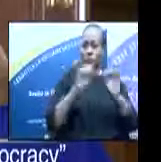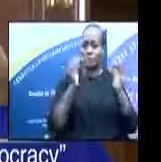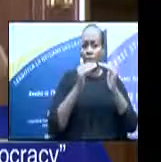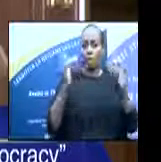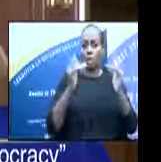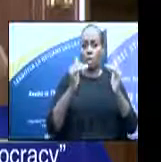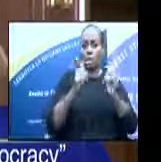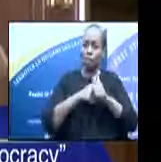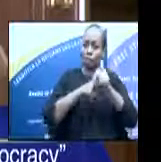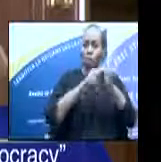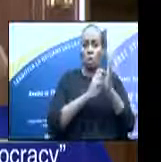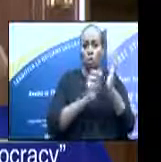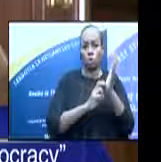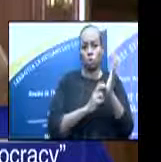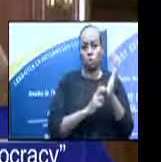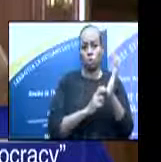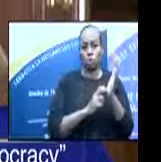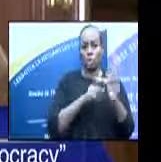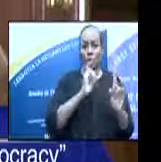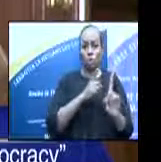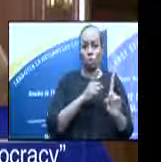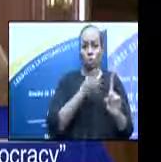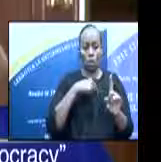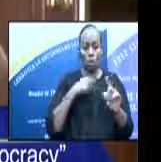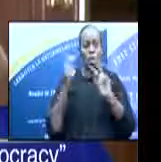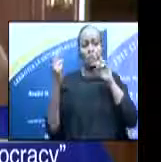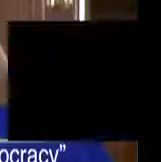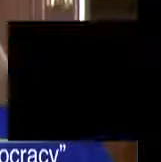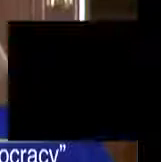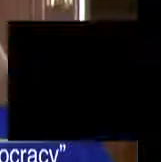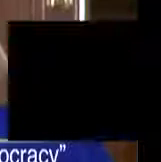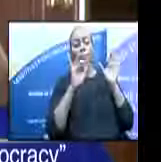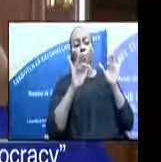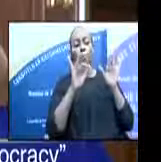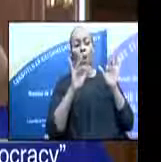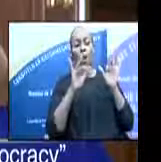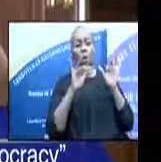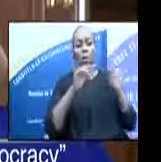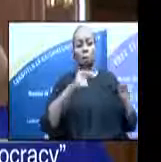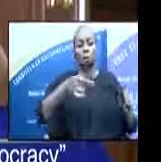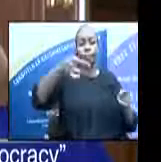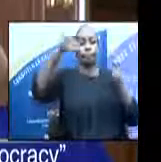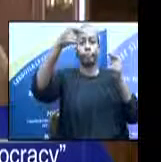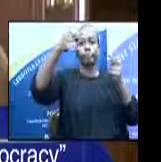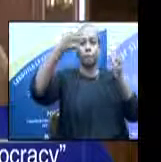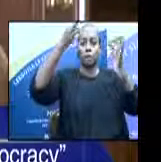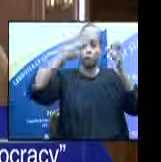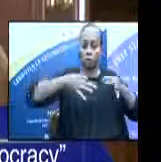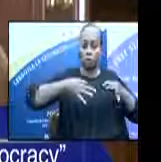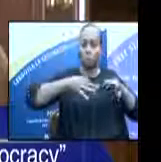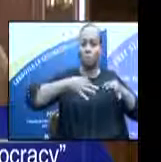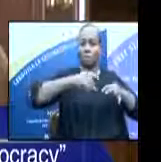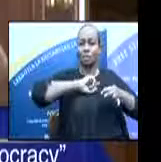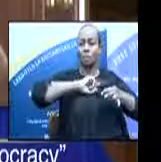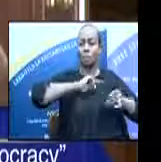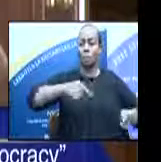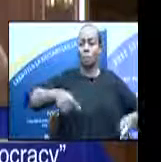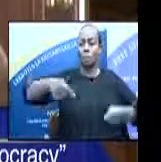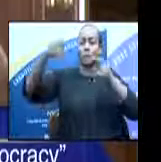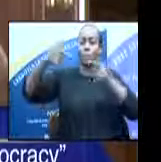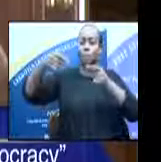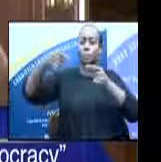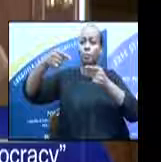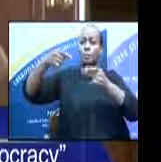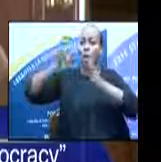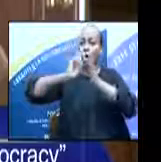the rules and policy. In our view, people are not disagreeing with your ruling, but they are revolting against